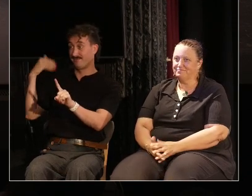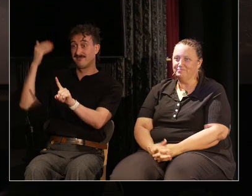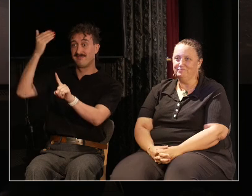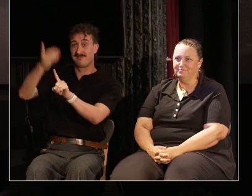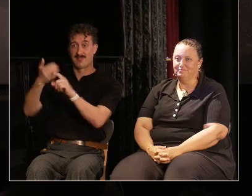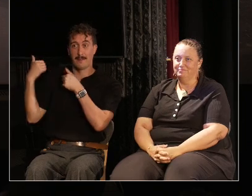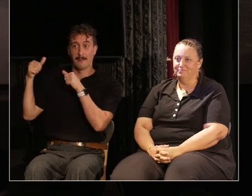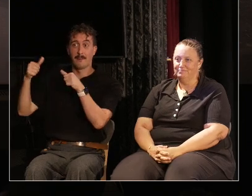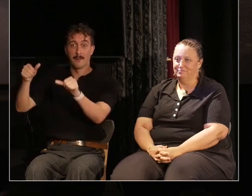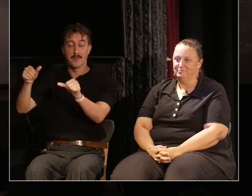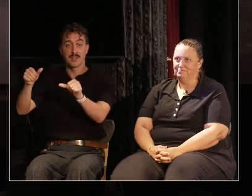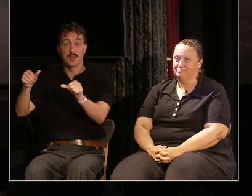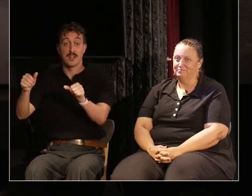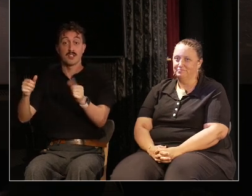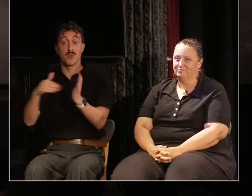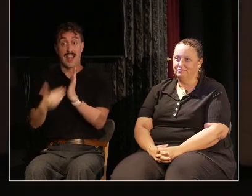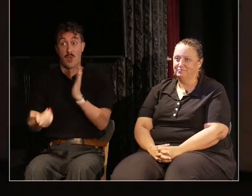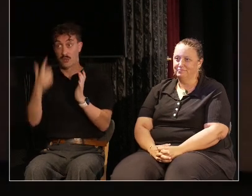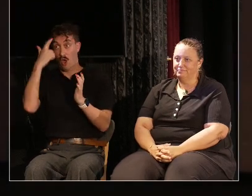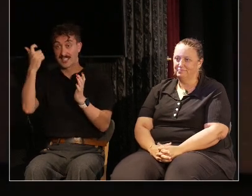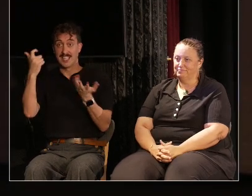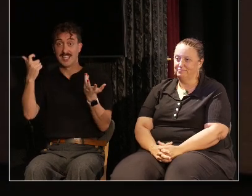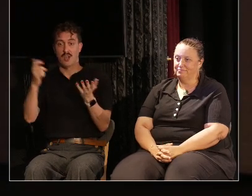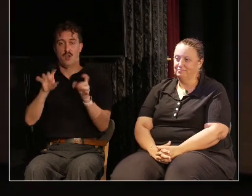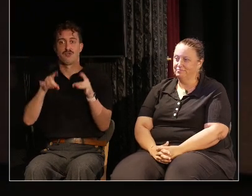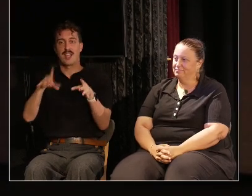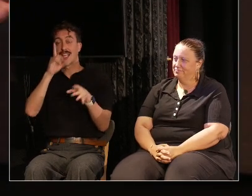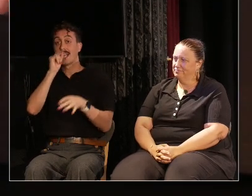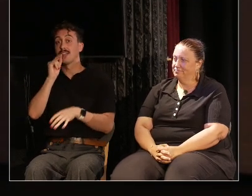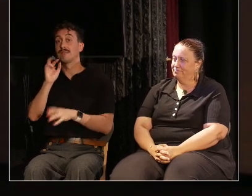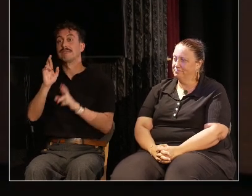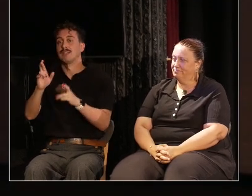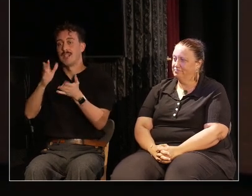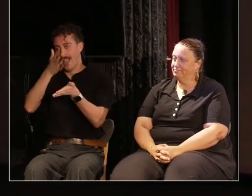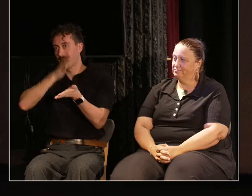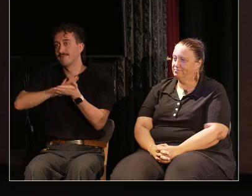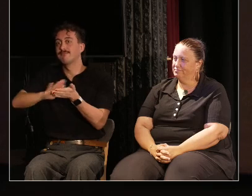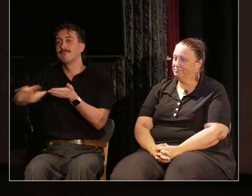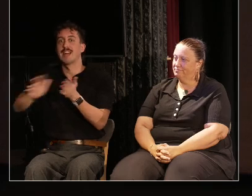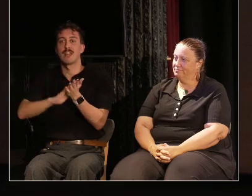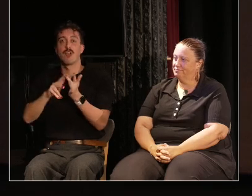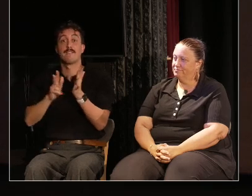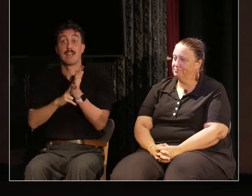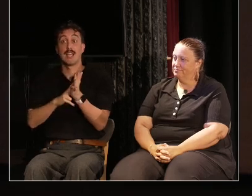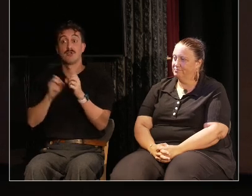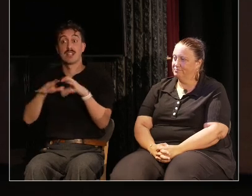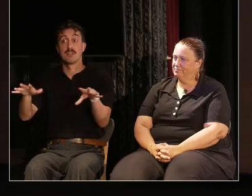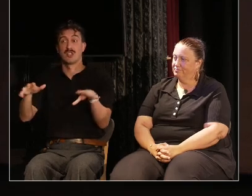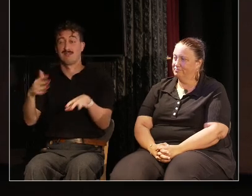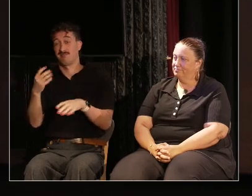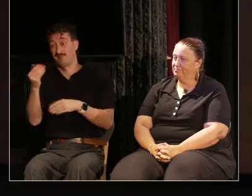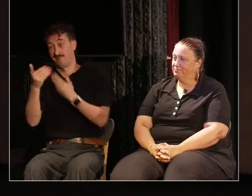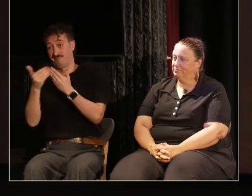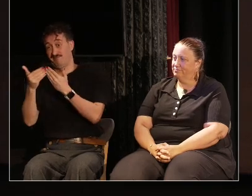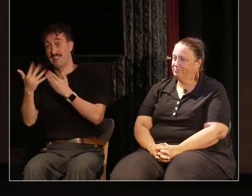can virtually end HIV transmission in just 5 years is a pretty amazing thing. So thank you to all the people in